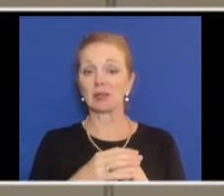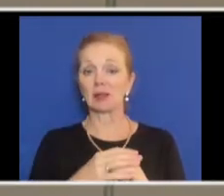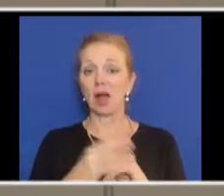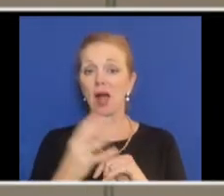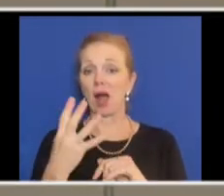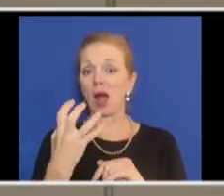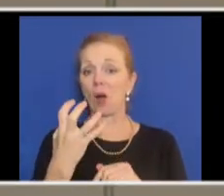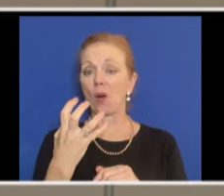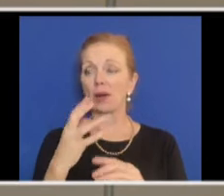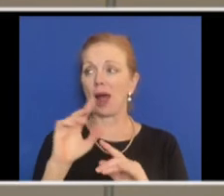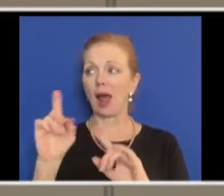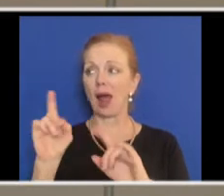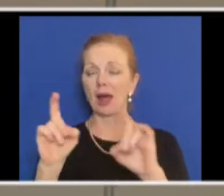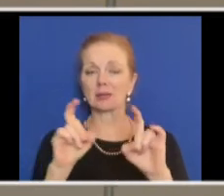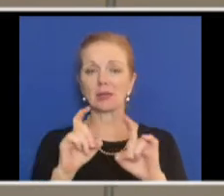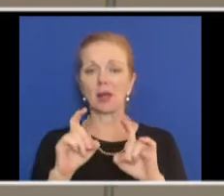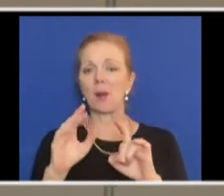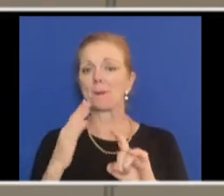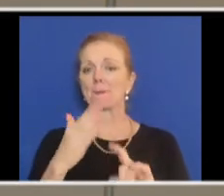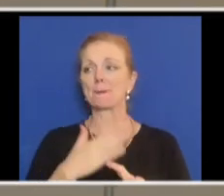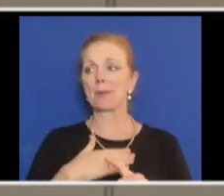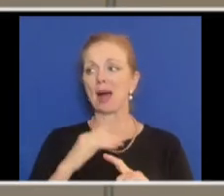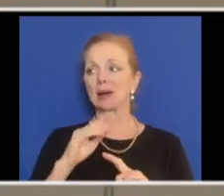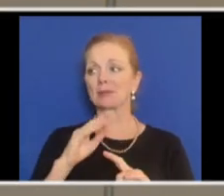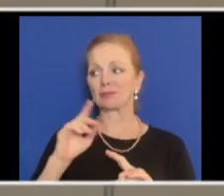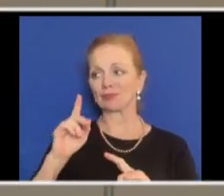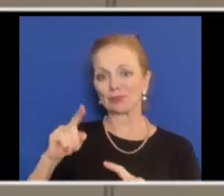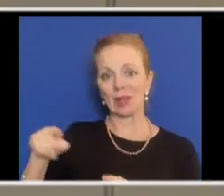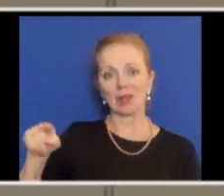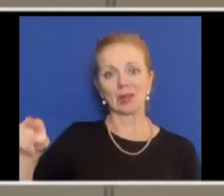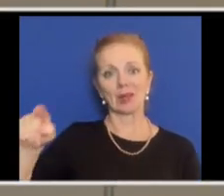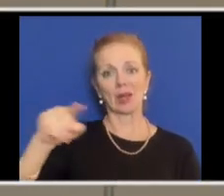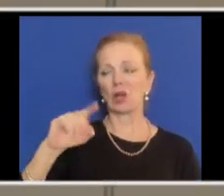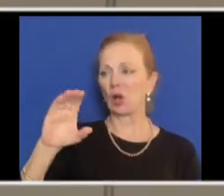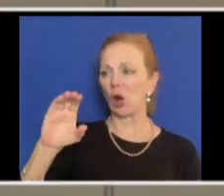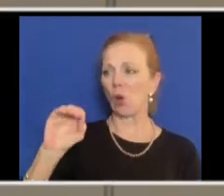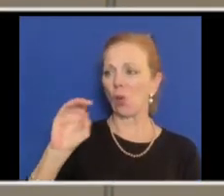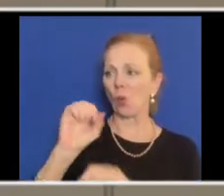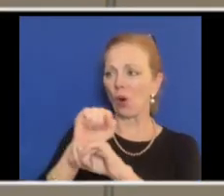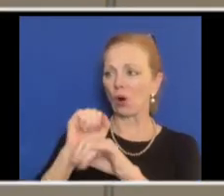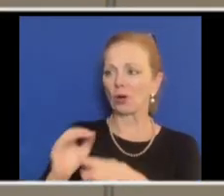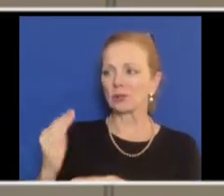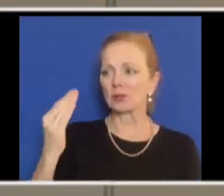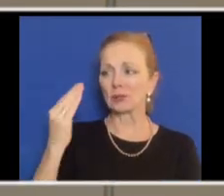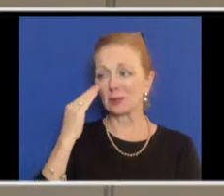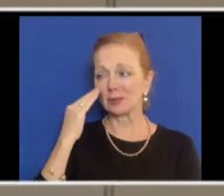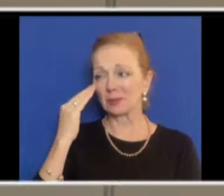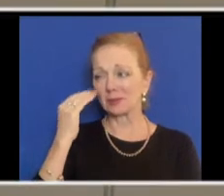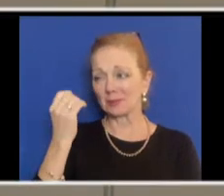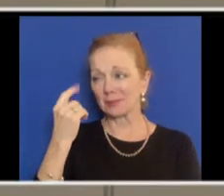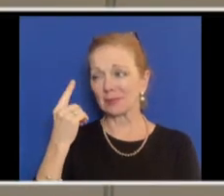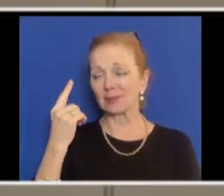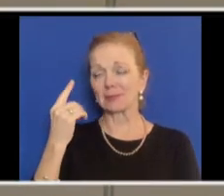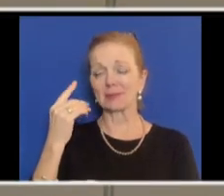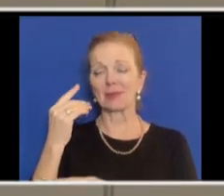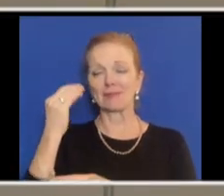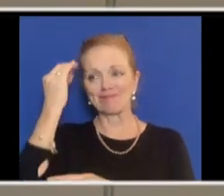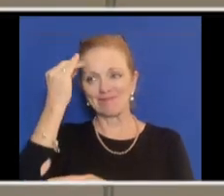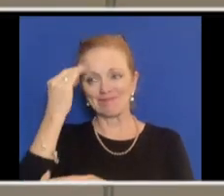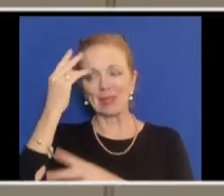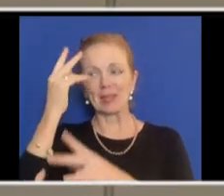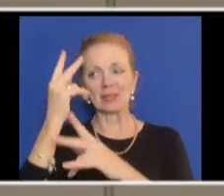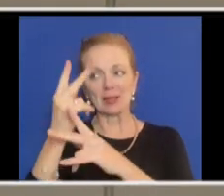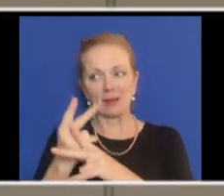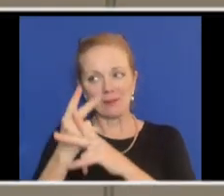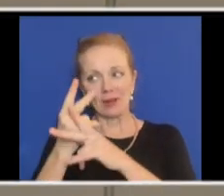to ask my colleagues must be cognizant and careful um honestly given some of the decisions that we've made